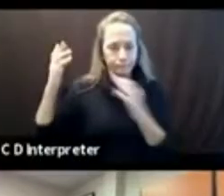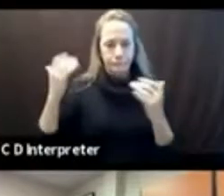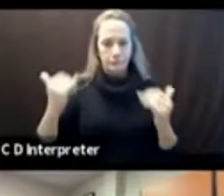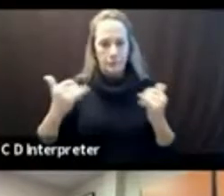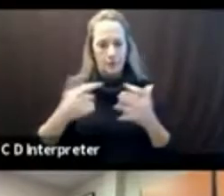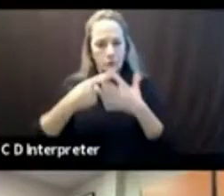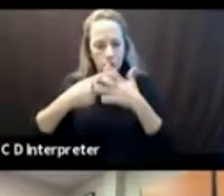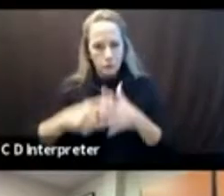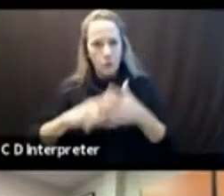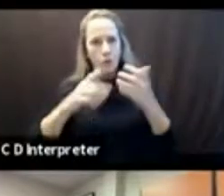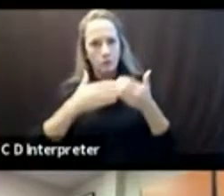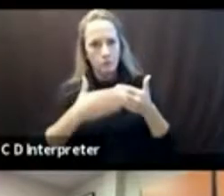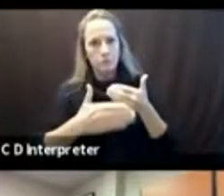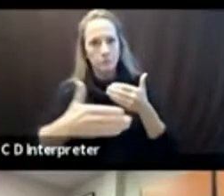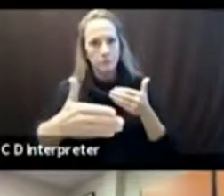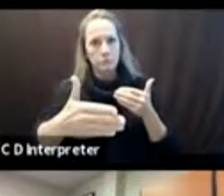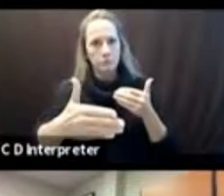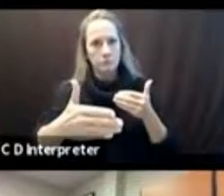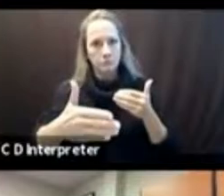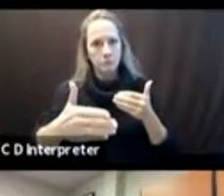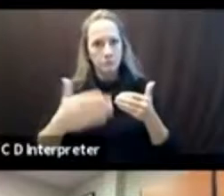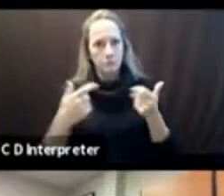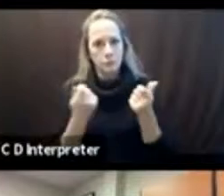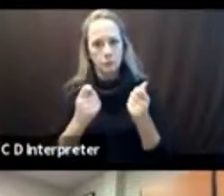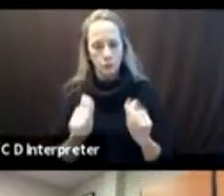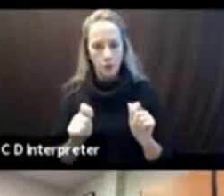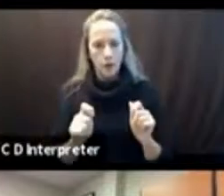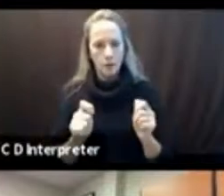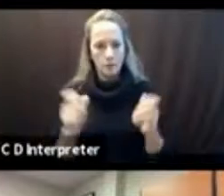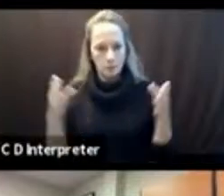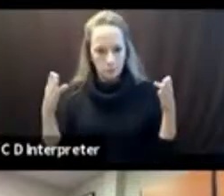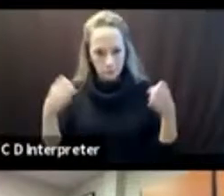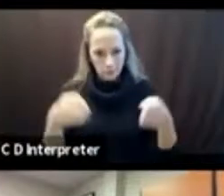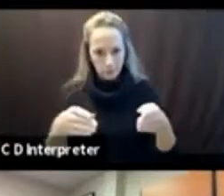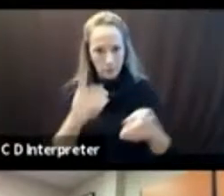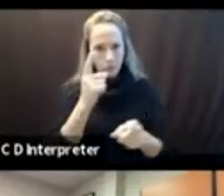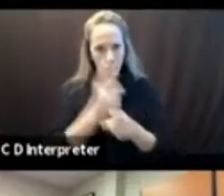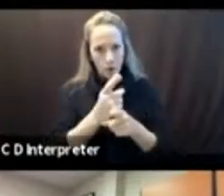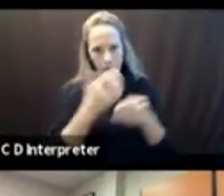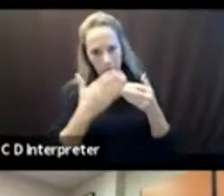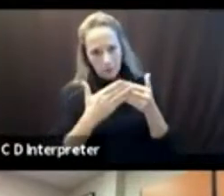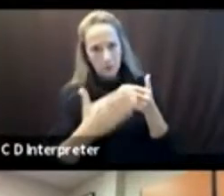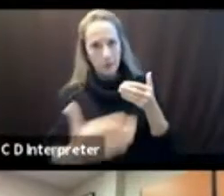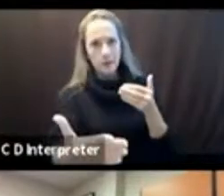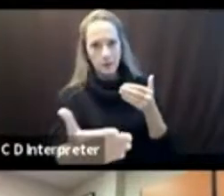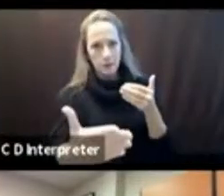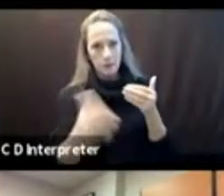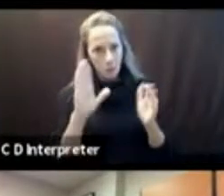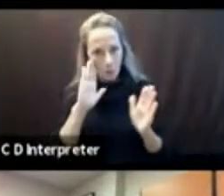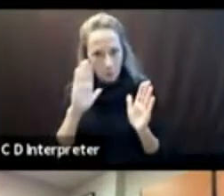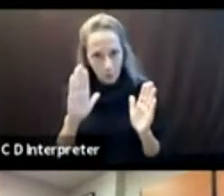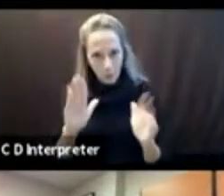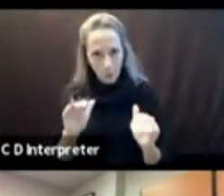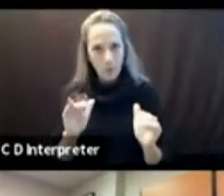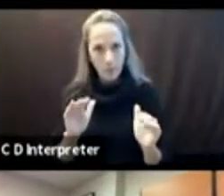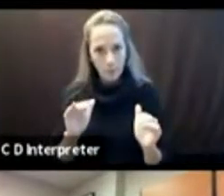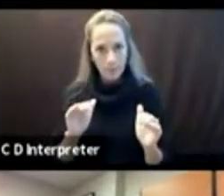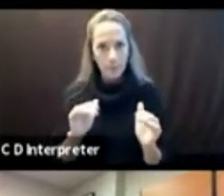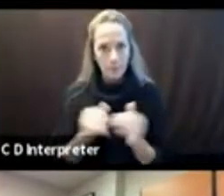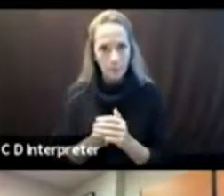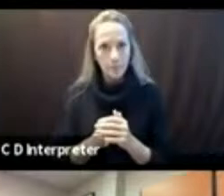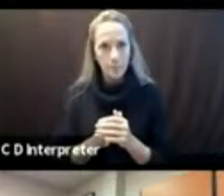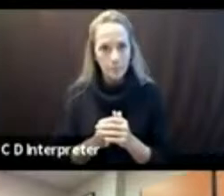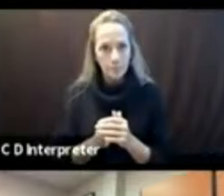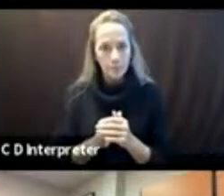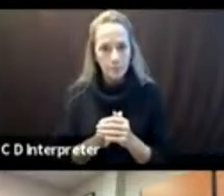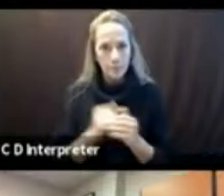the right track. We're looking to try to move in the right direction. I'm hopeful